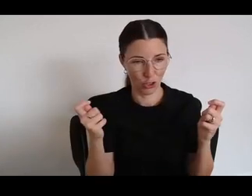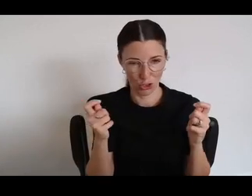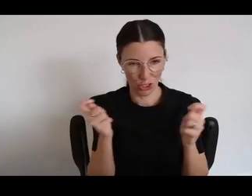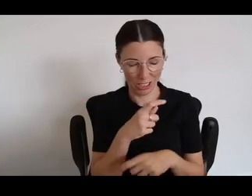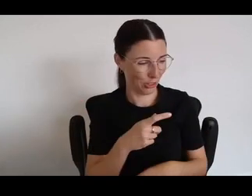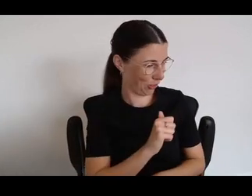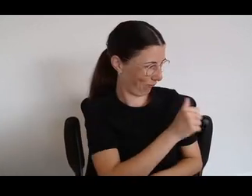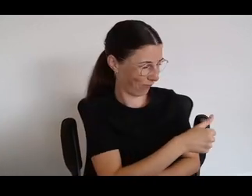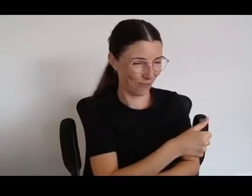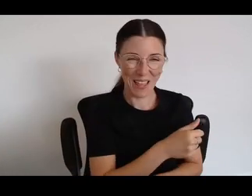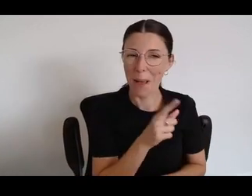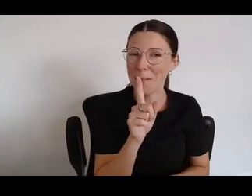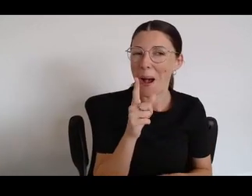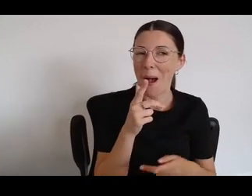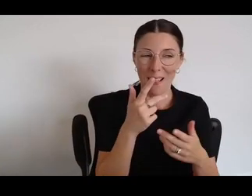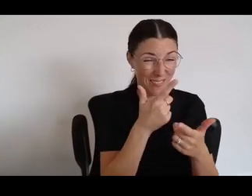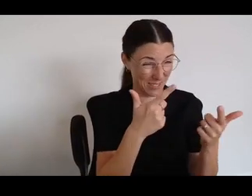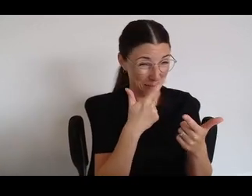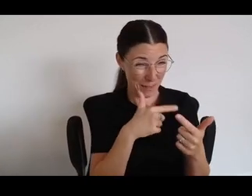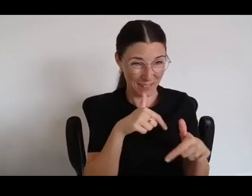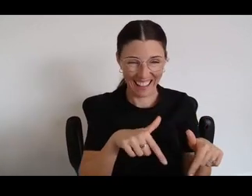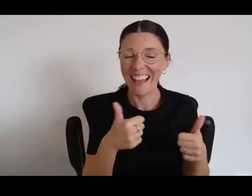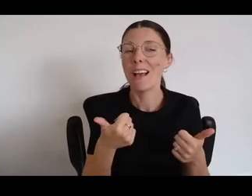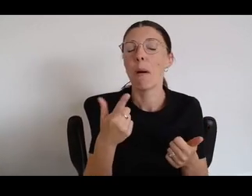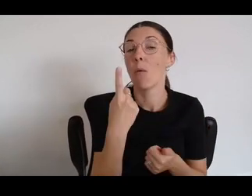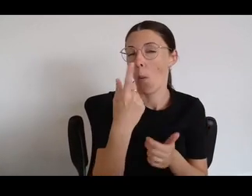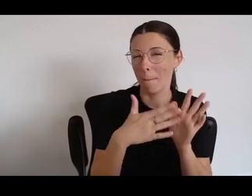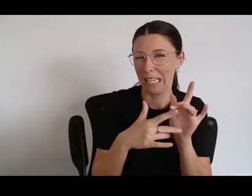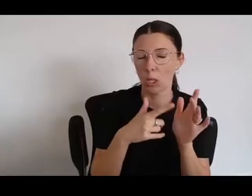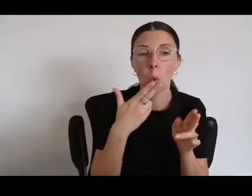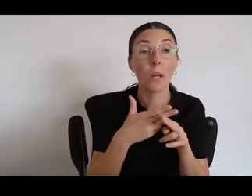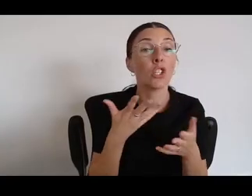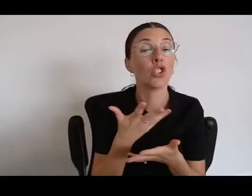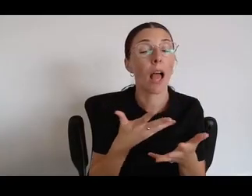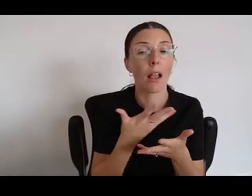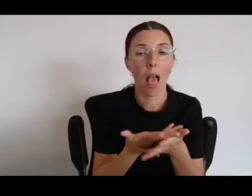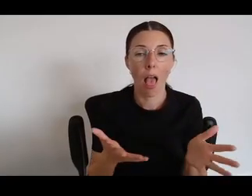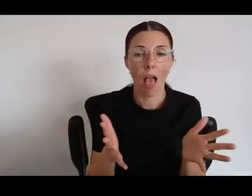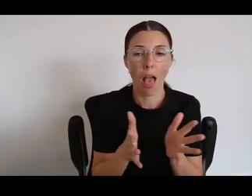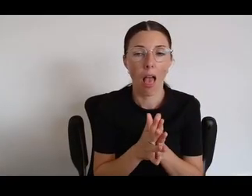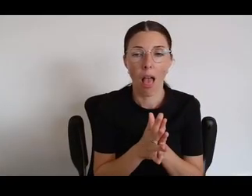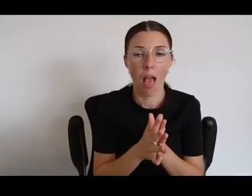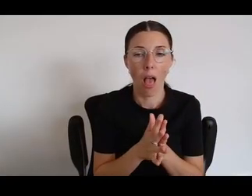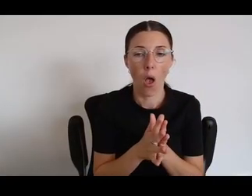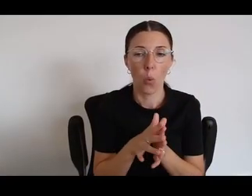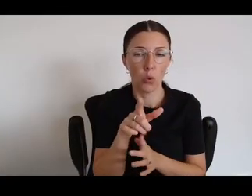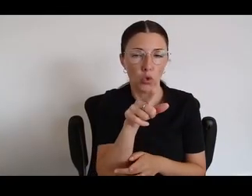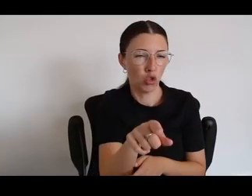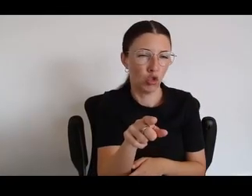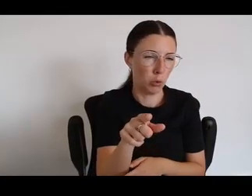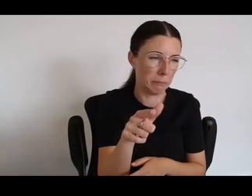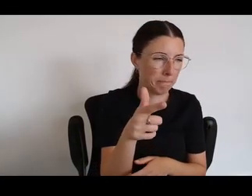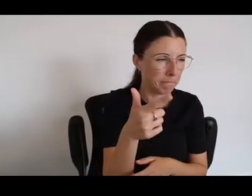for one minute, and we'll have a little chat here as well. So how would you propose we move forward from